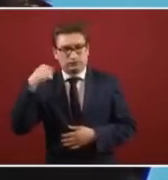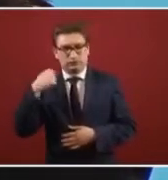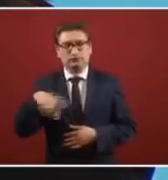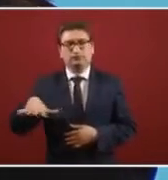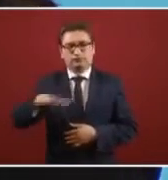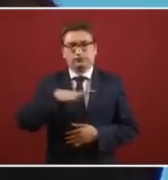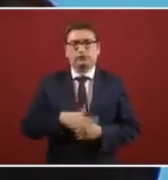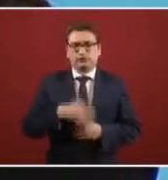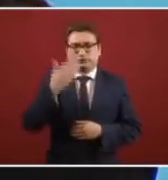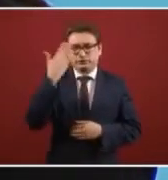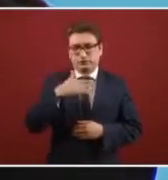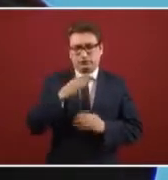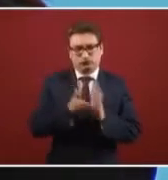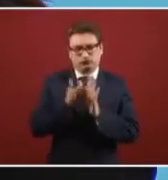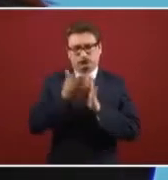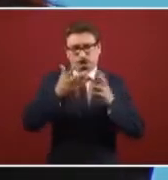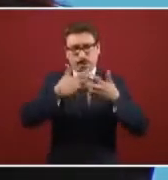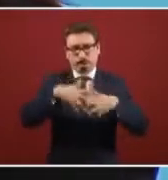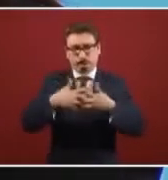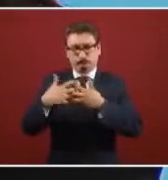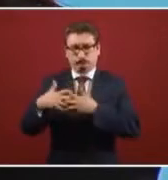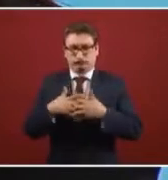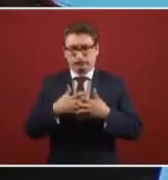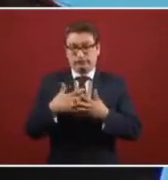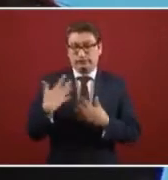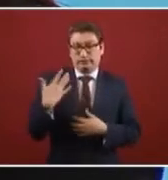that the infrastructure of the